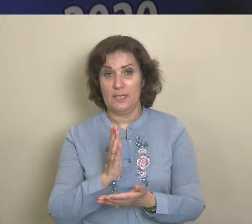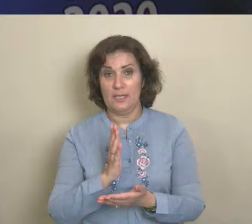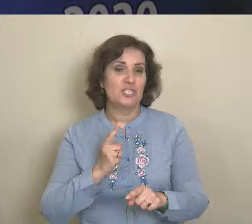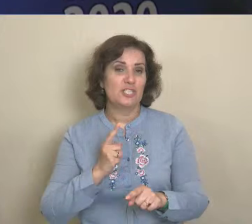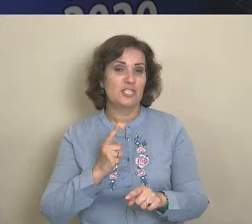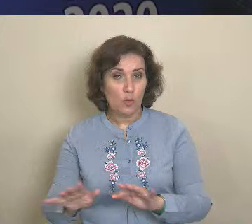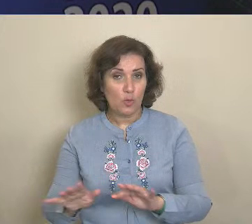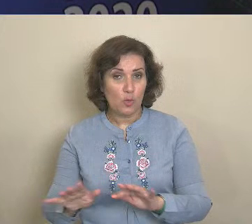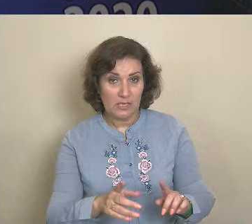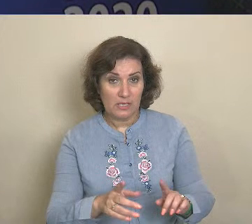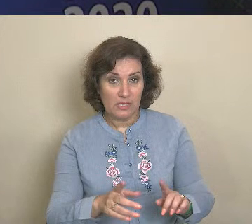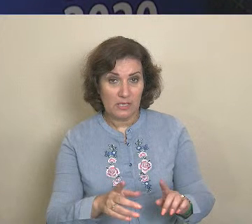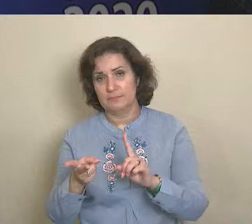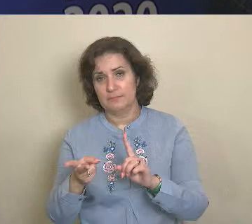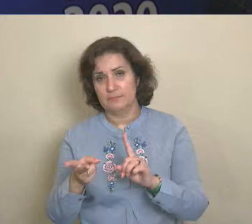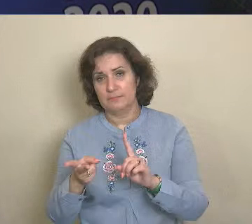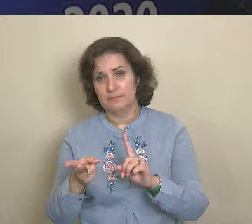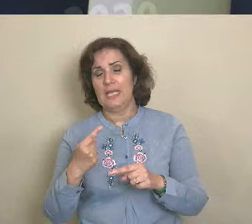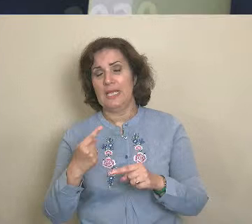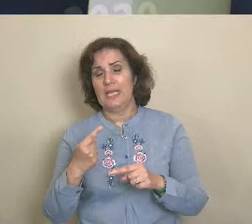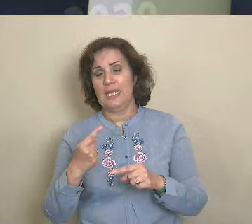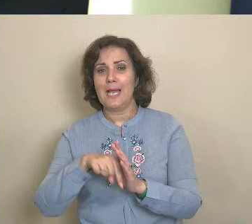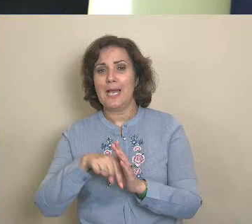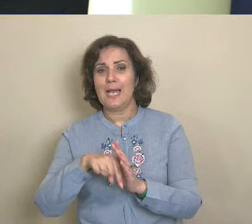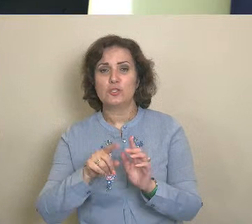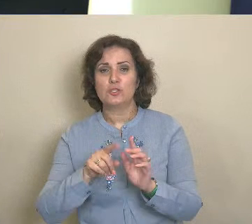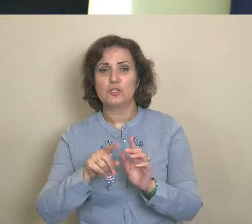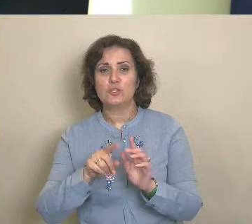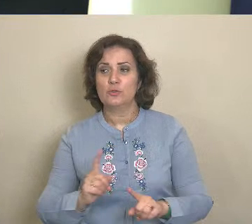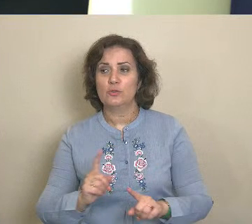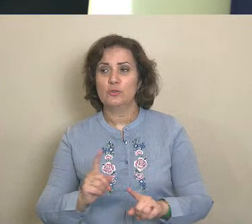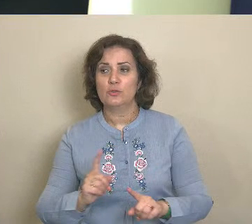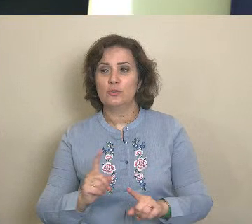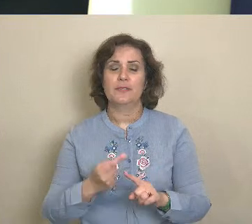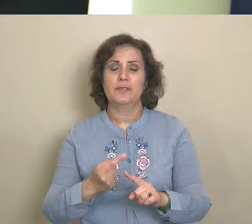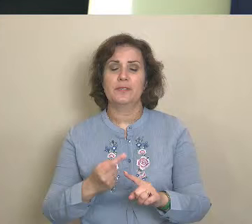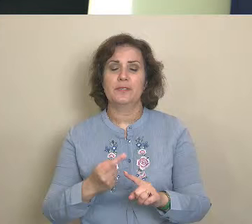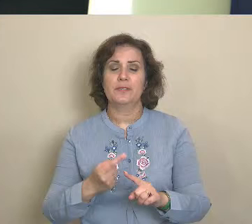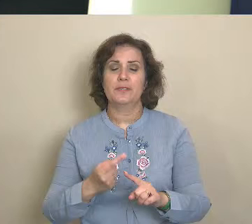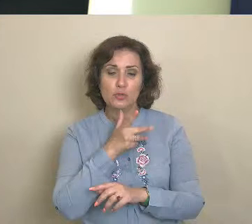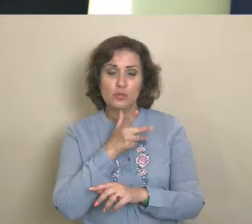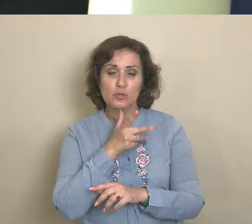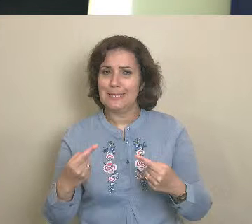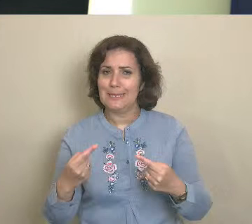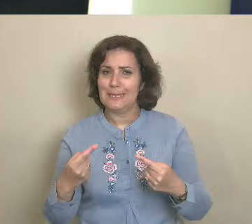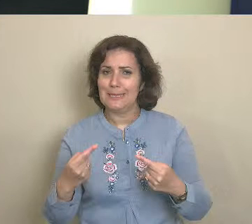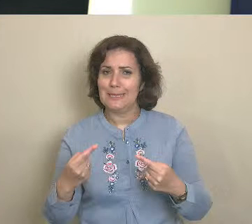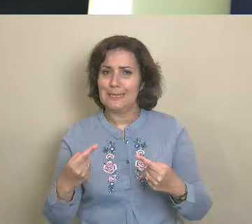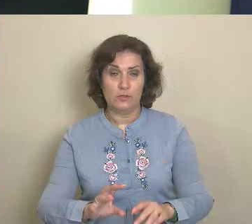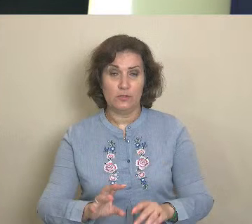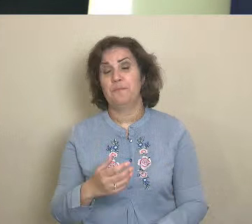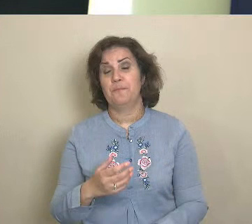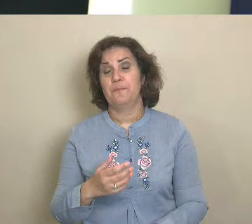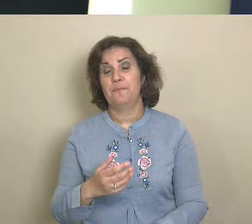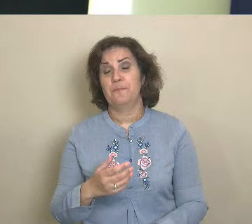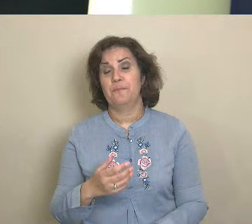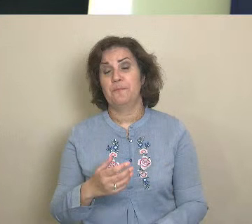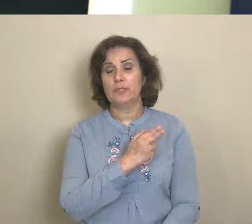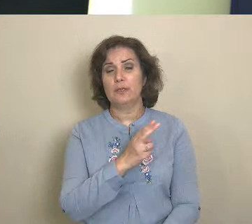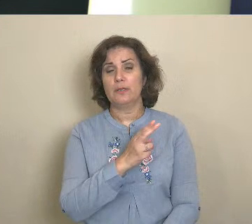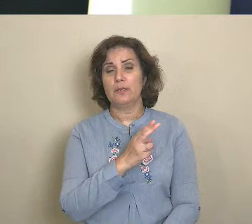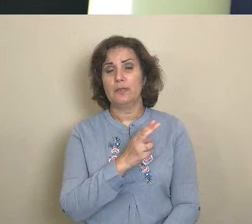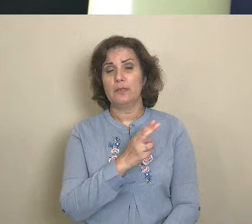because now it is very quick, and also the terms are not being